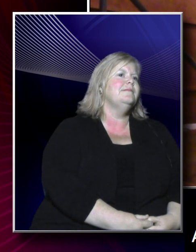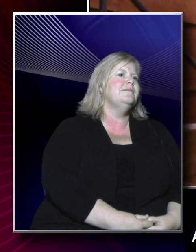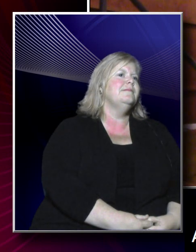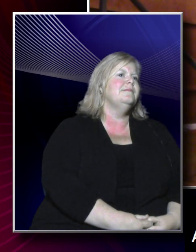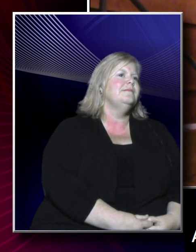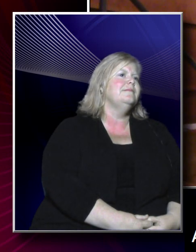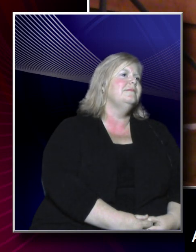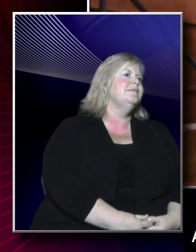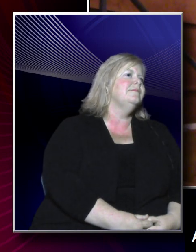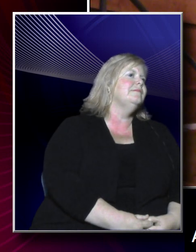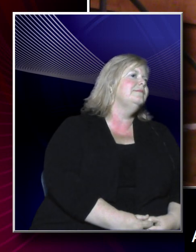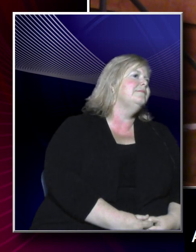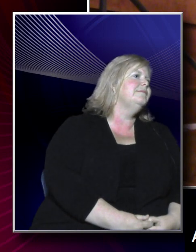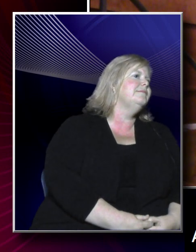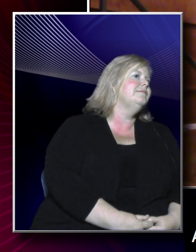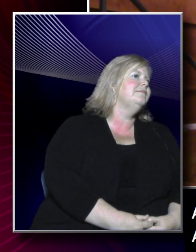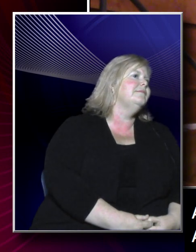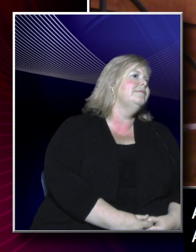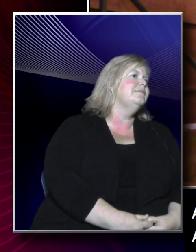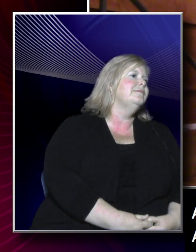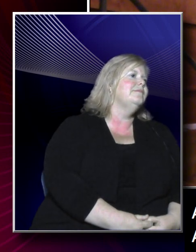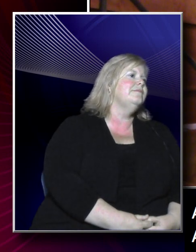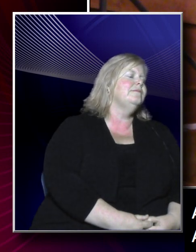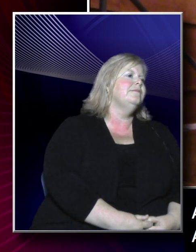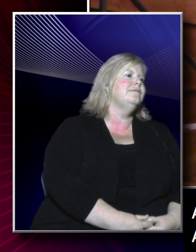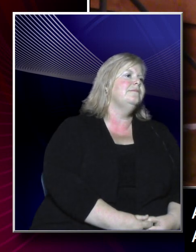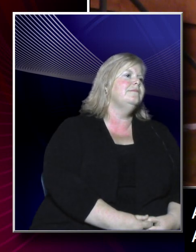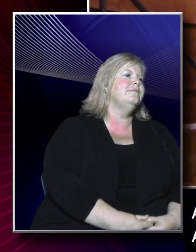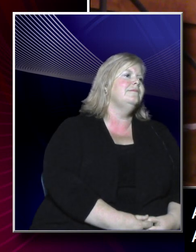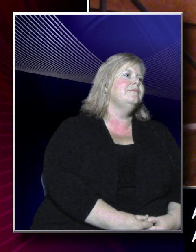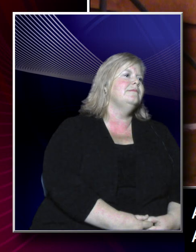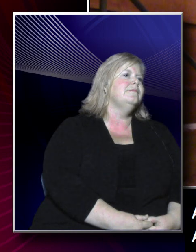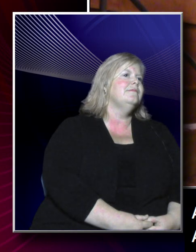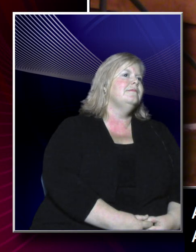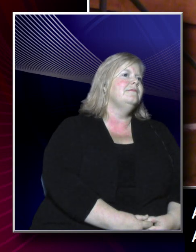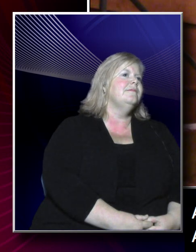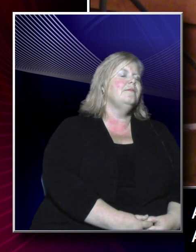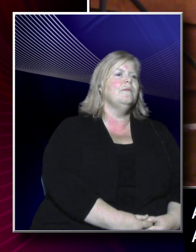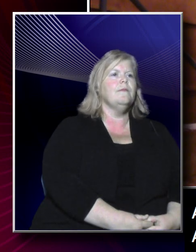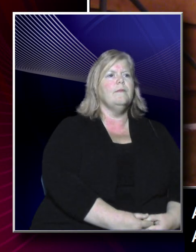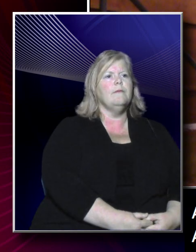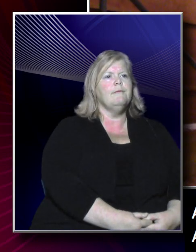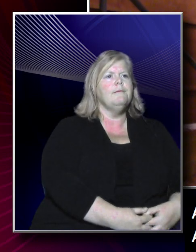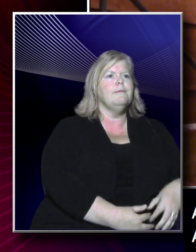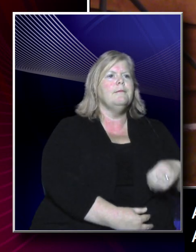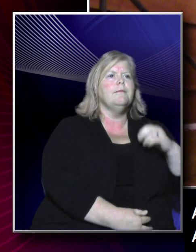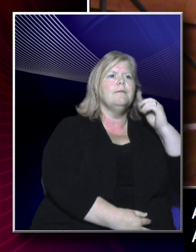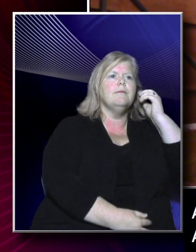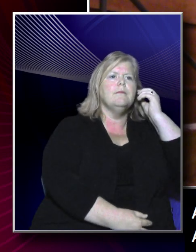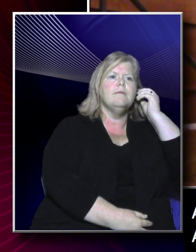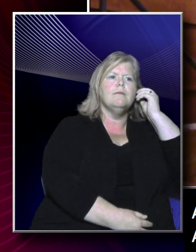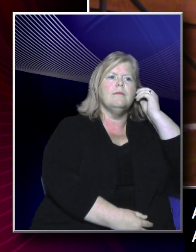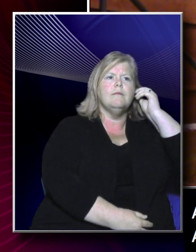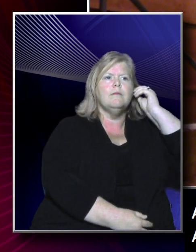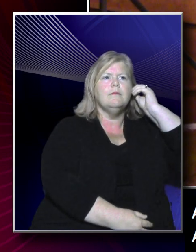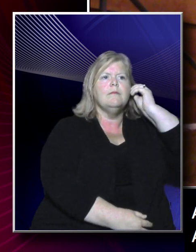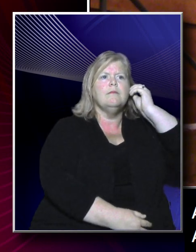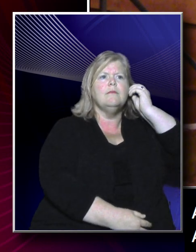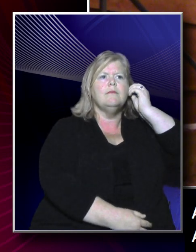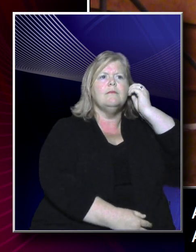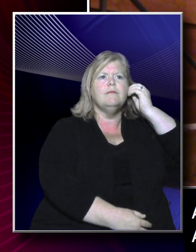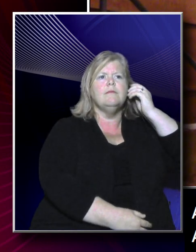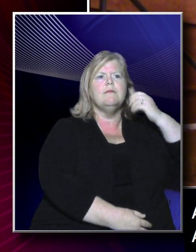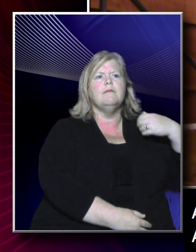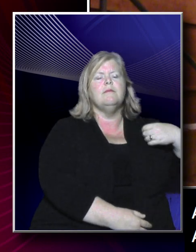the Arizona Association for the Deaf as their acting president, and I'd like to talk to you a little bit about your proposal for